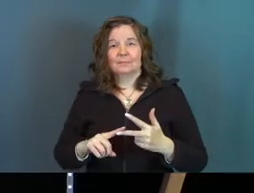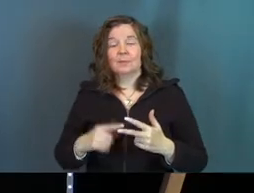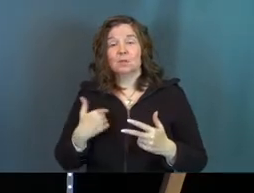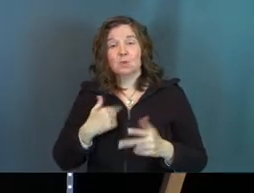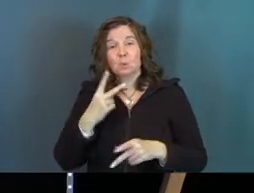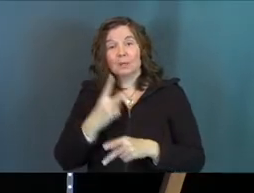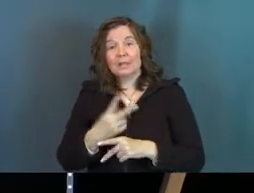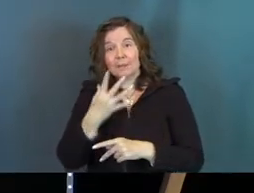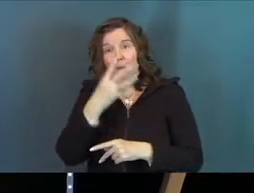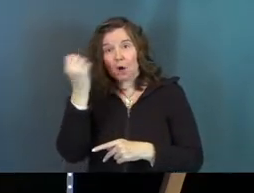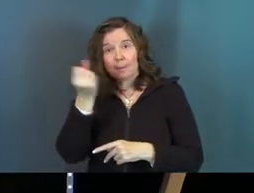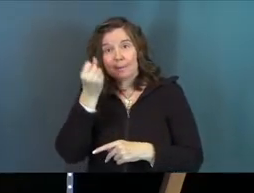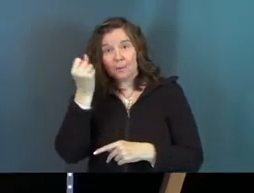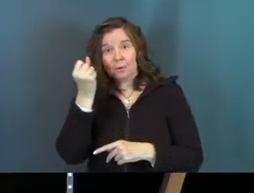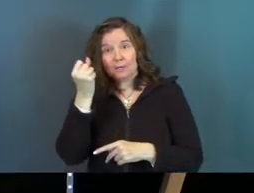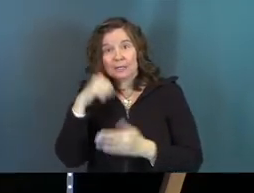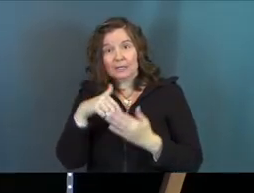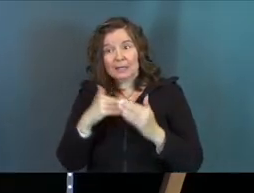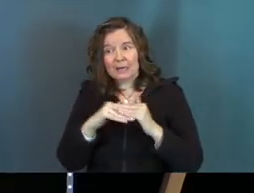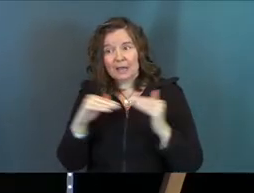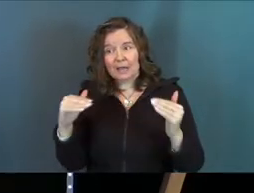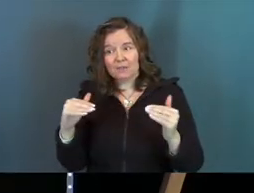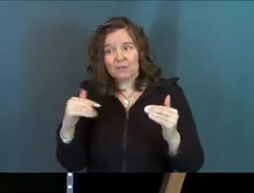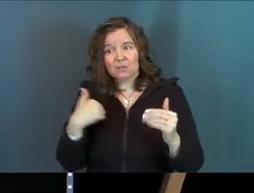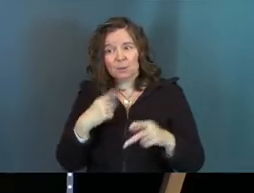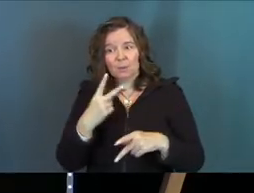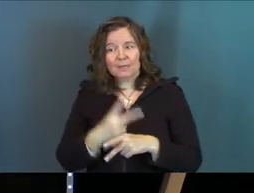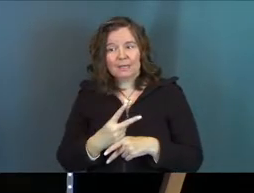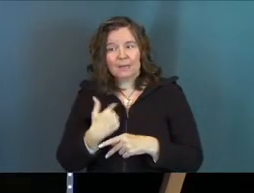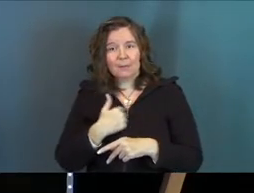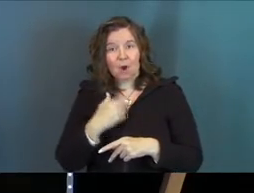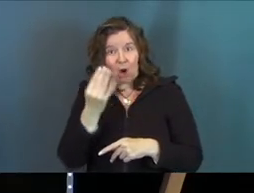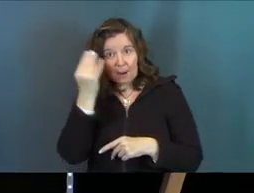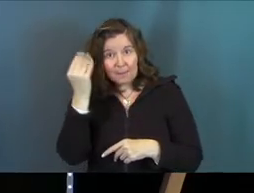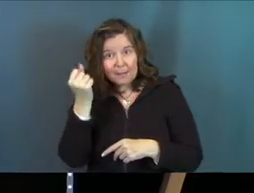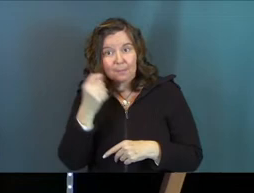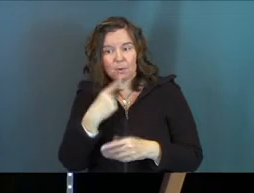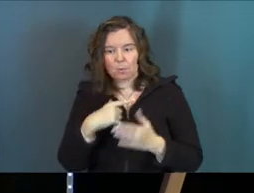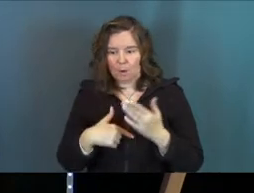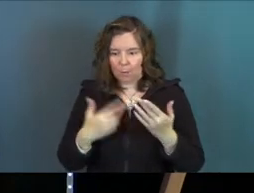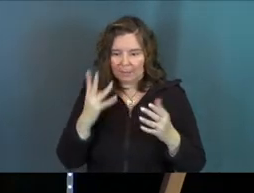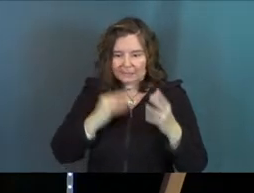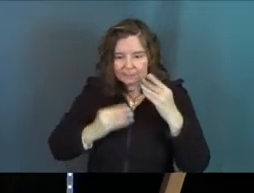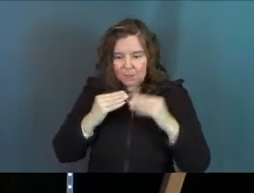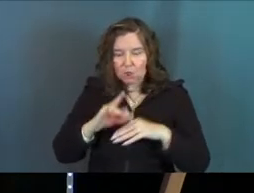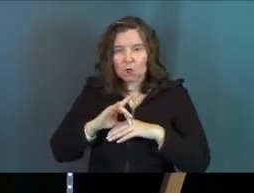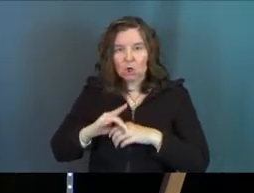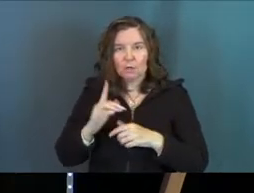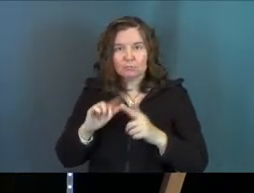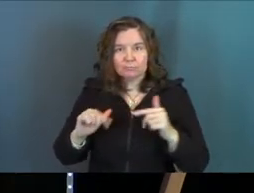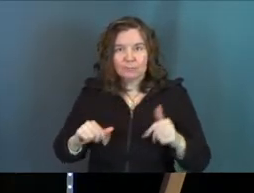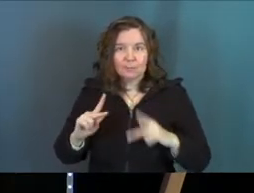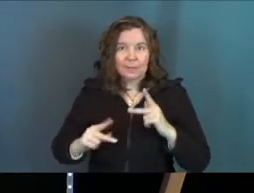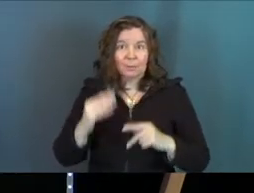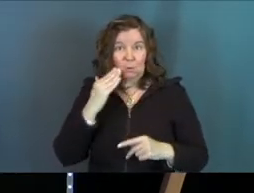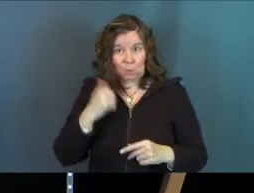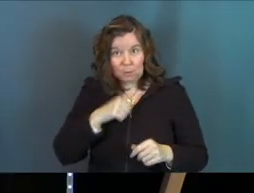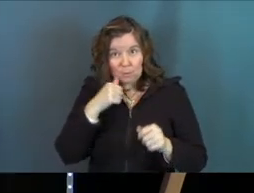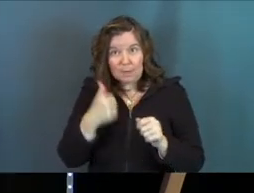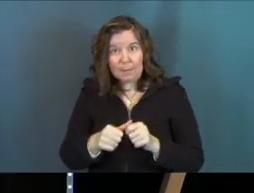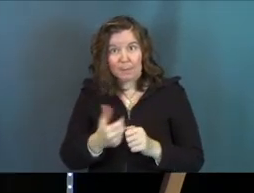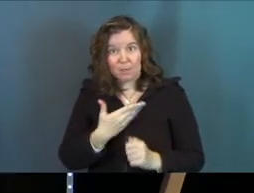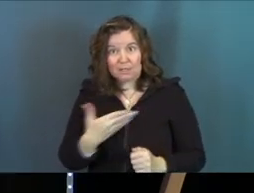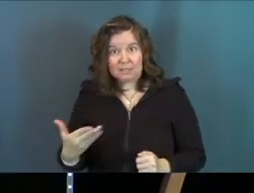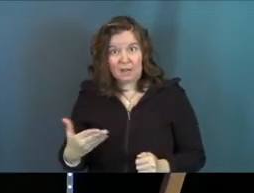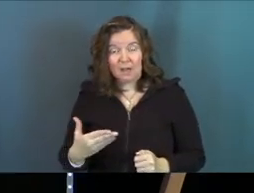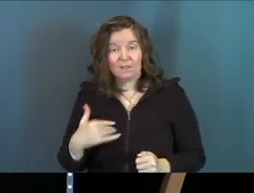Do we keep our memory in heaven? Okay? Do we keep our memory of what we've gone through on earth and all the experience we've had, the people we know? Do we remember this